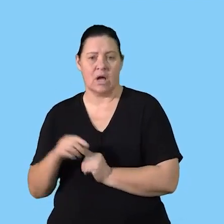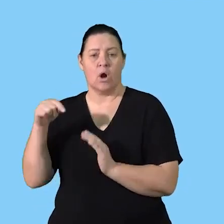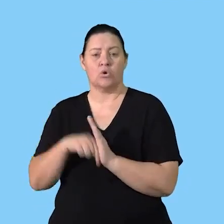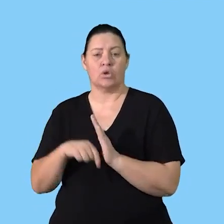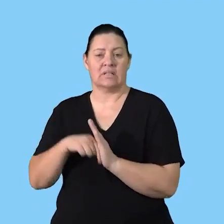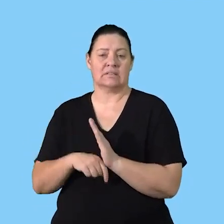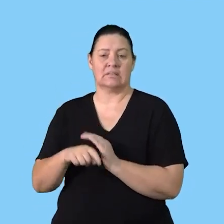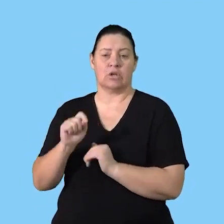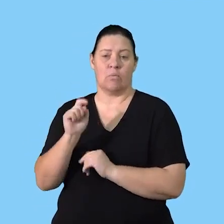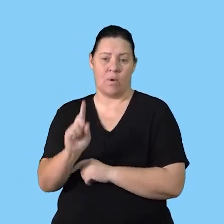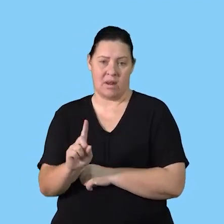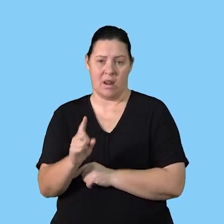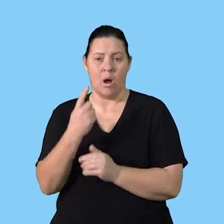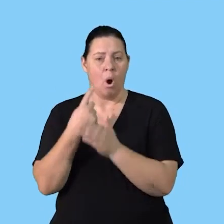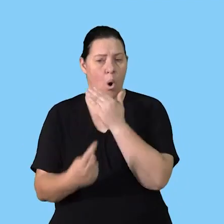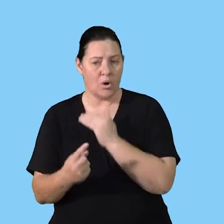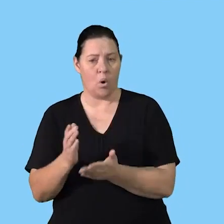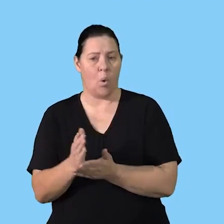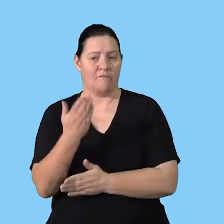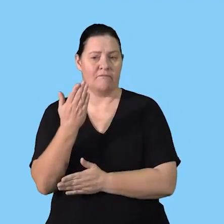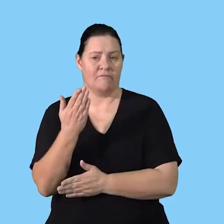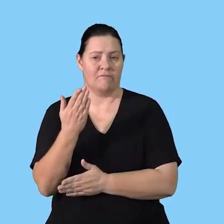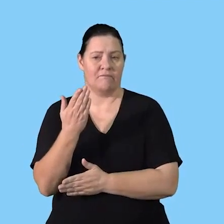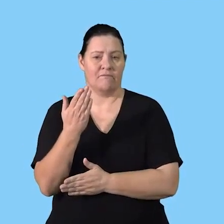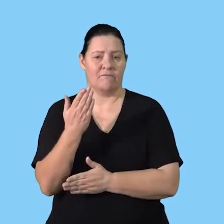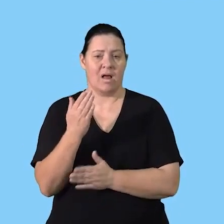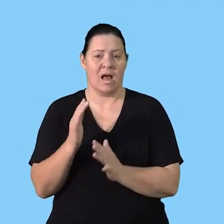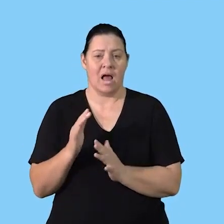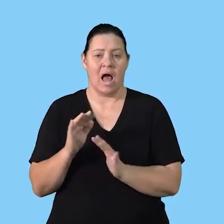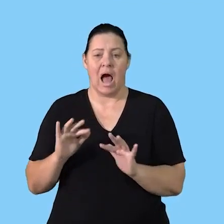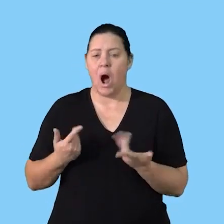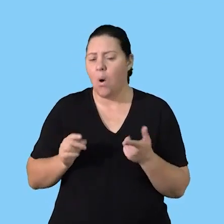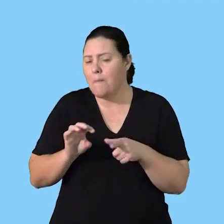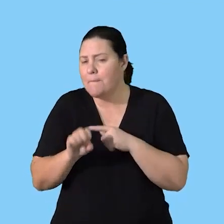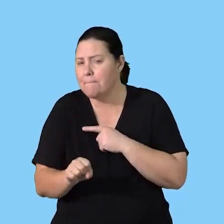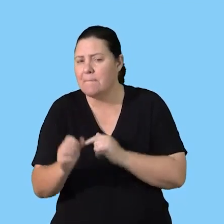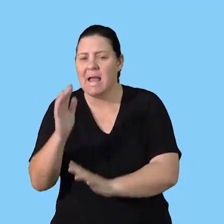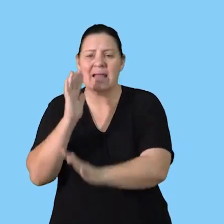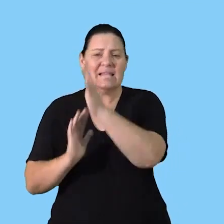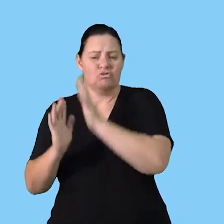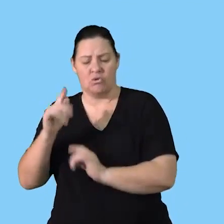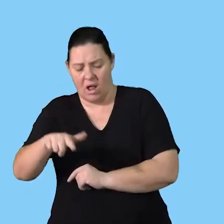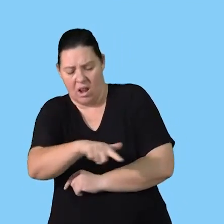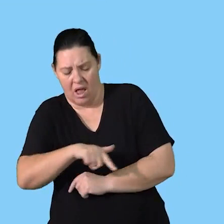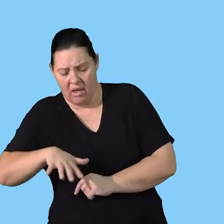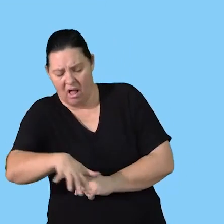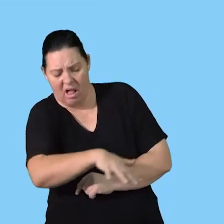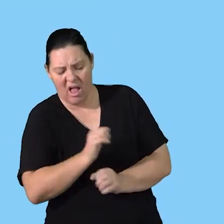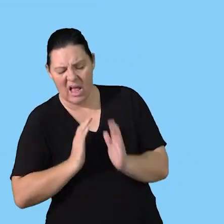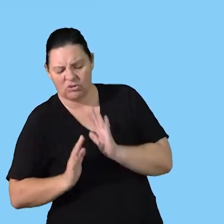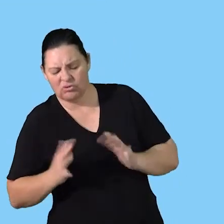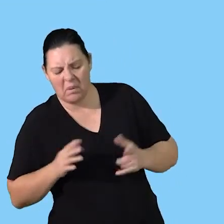of content in term 1, we only removed how we find out about the history of a local